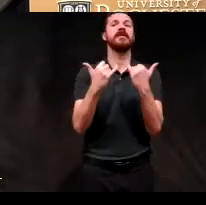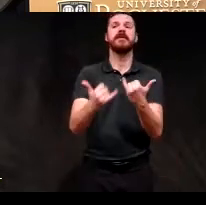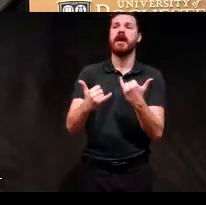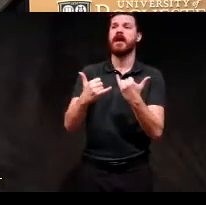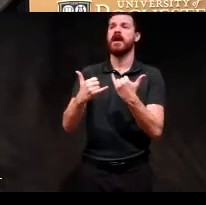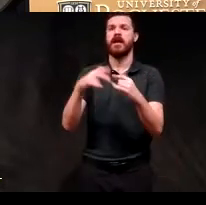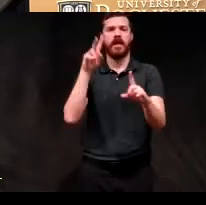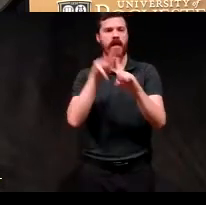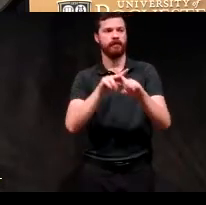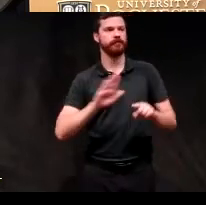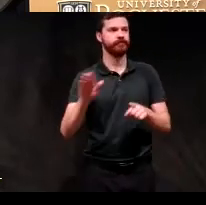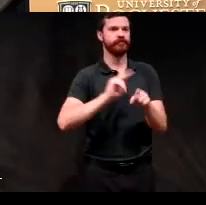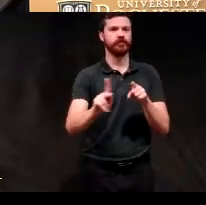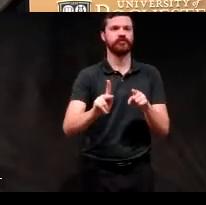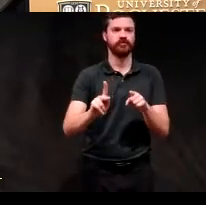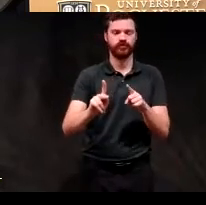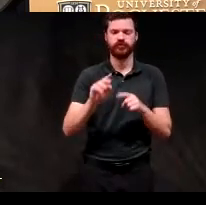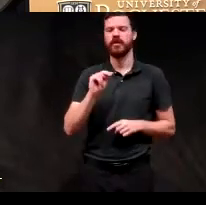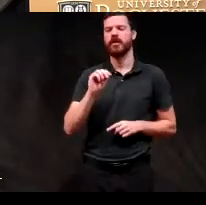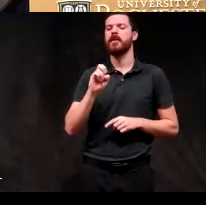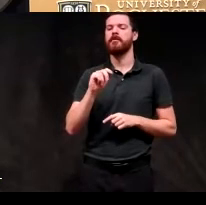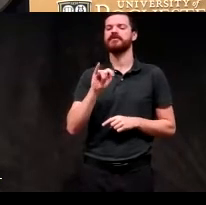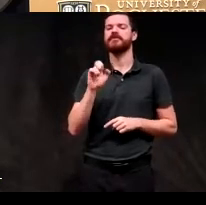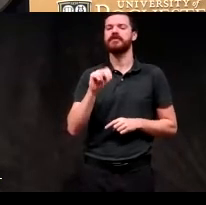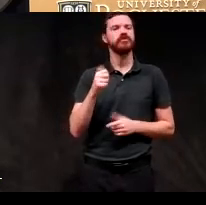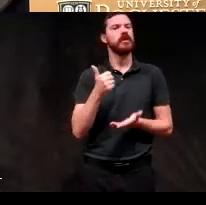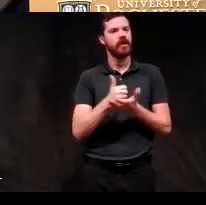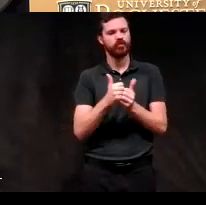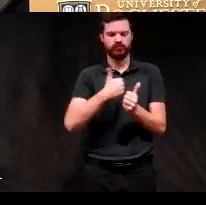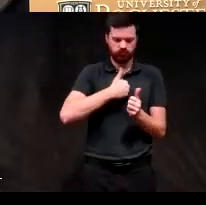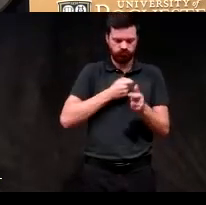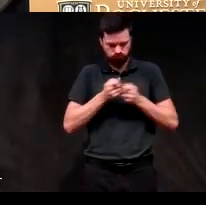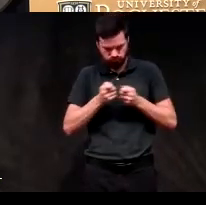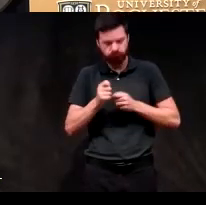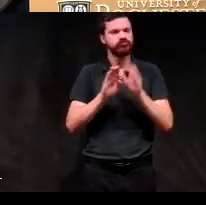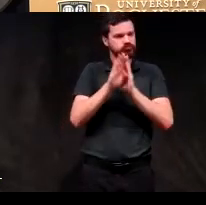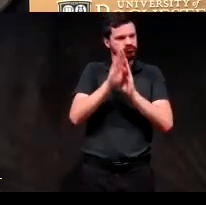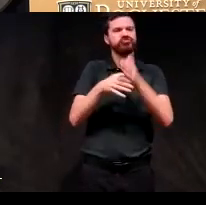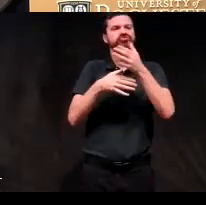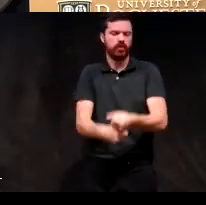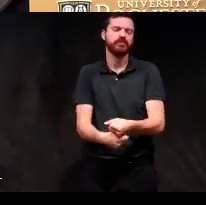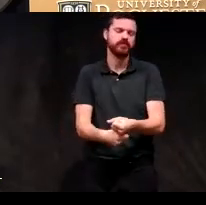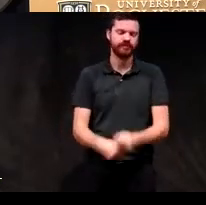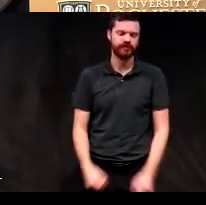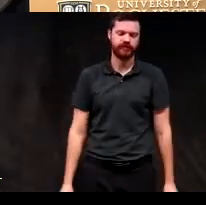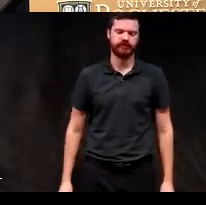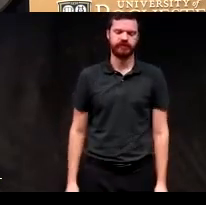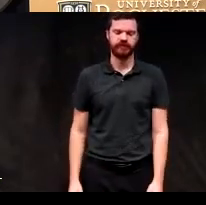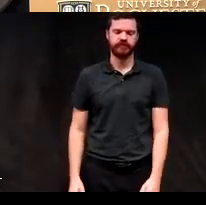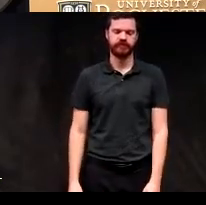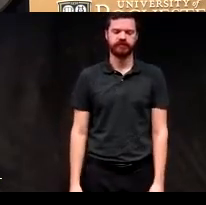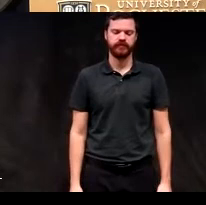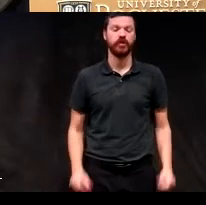application, mentalization does improve self-regulation. It does build trust. And in the